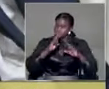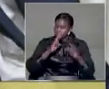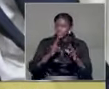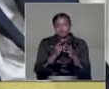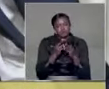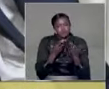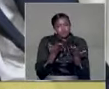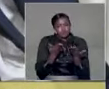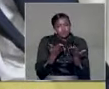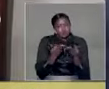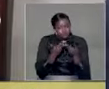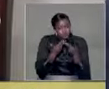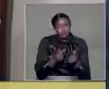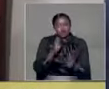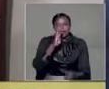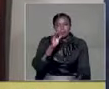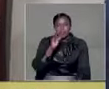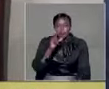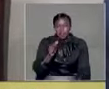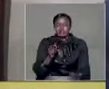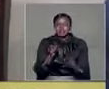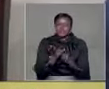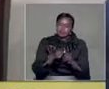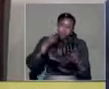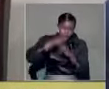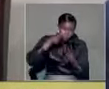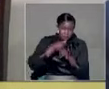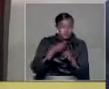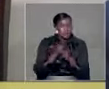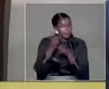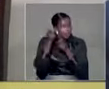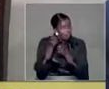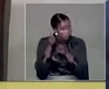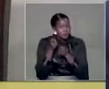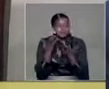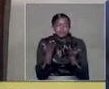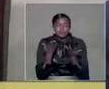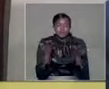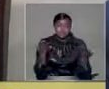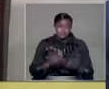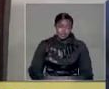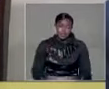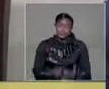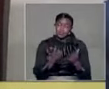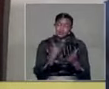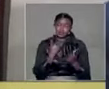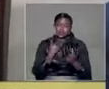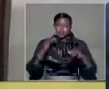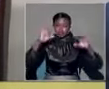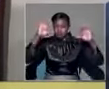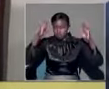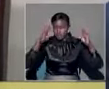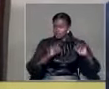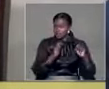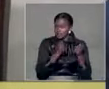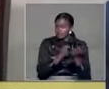well as lobbying for the Ebola vaccine. Opportunity to commend the team in Uganda, especially the